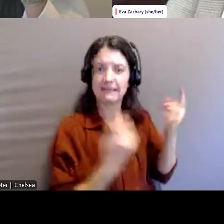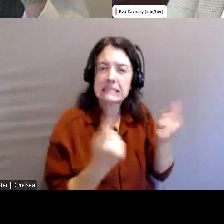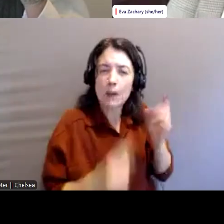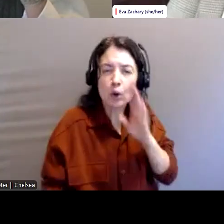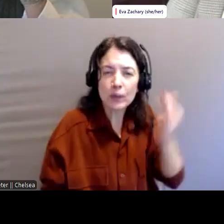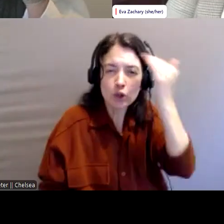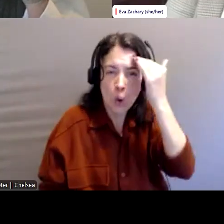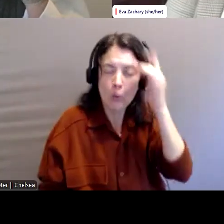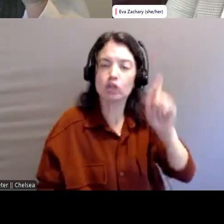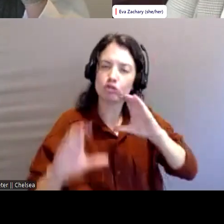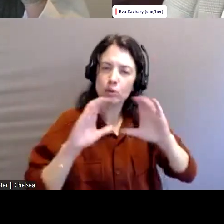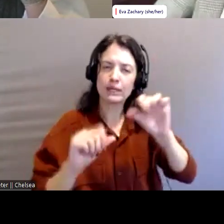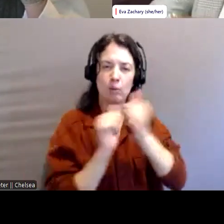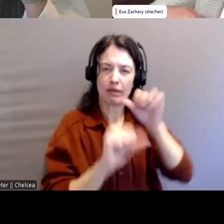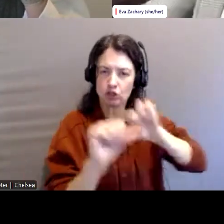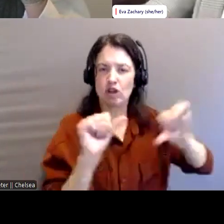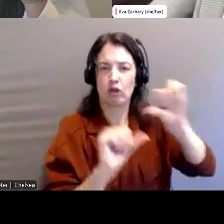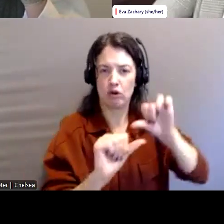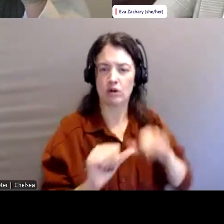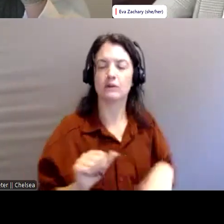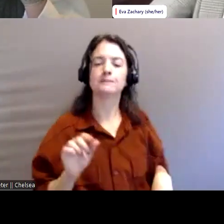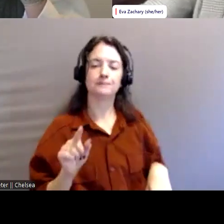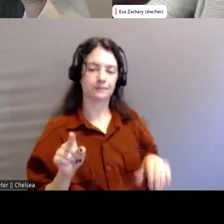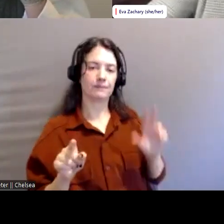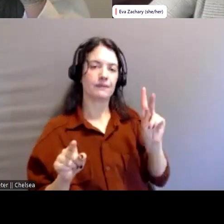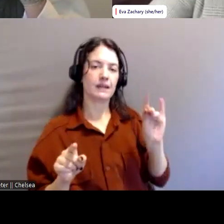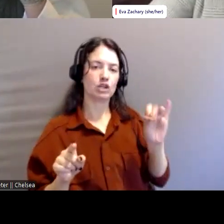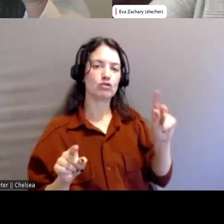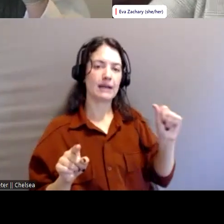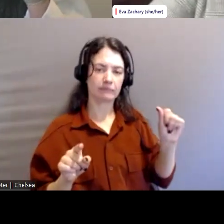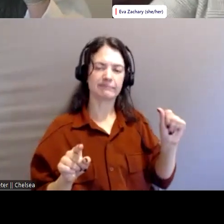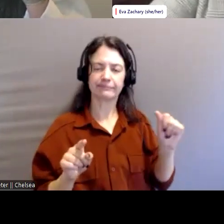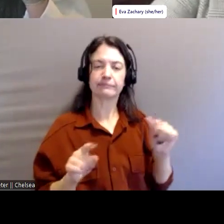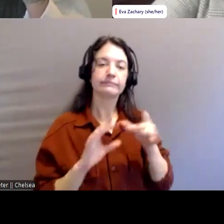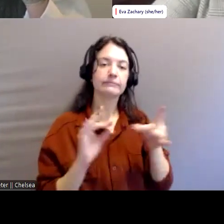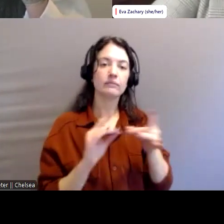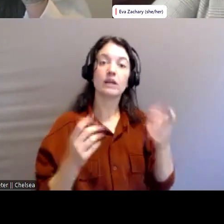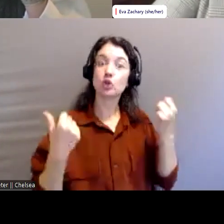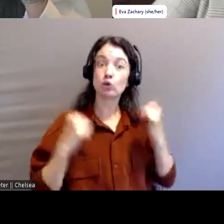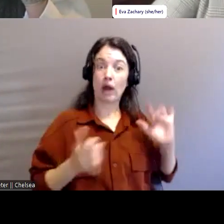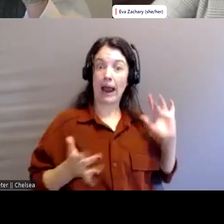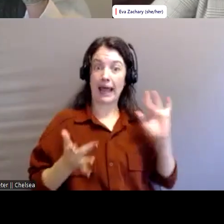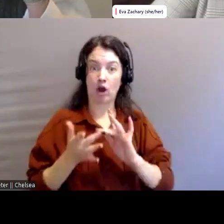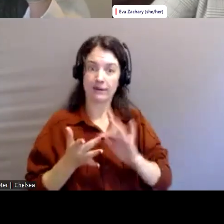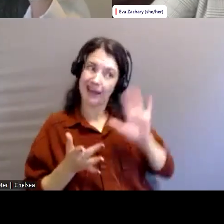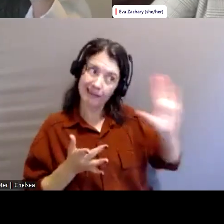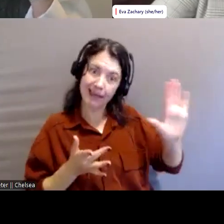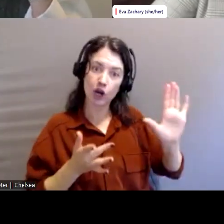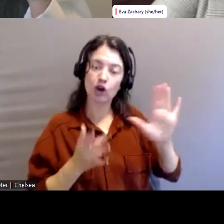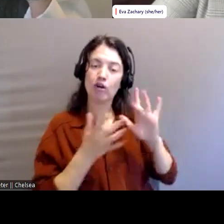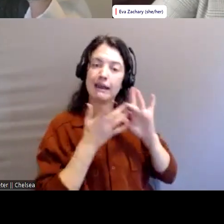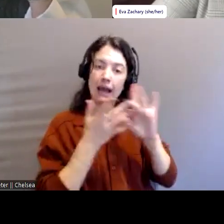Yeah, thank you. And so the recommendation would be to try to break the silos down, to like Yeah. reach out and try to get